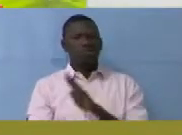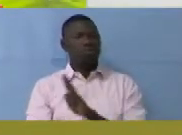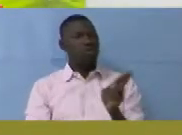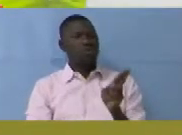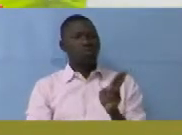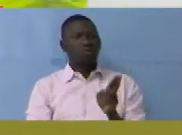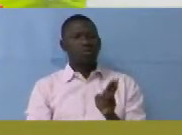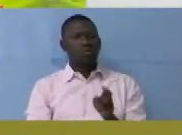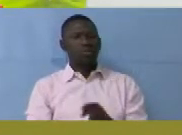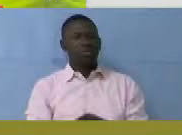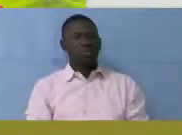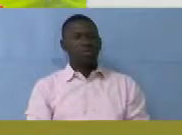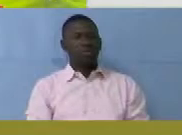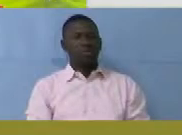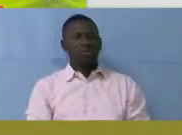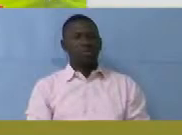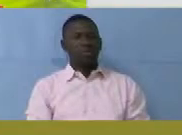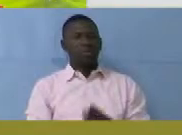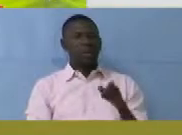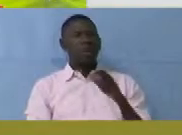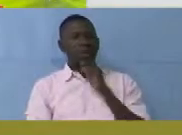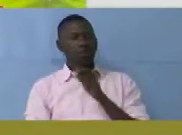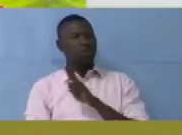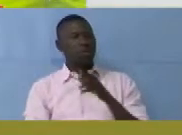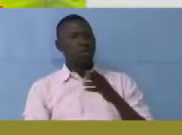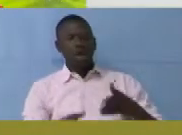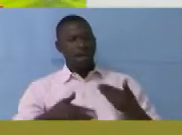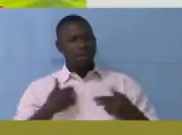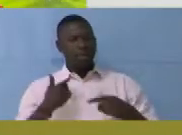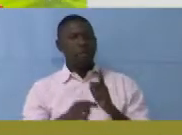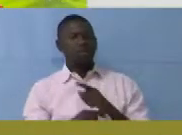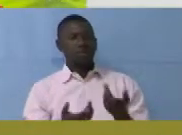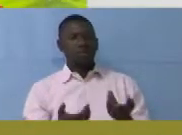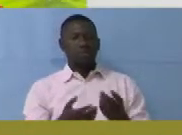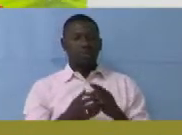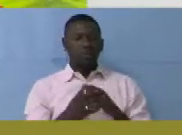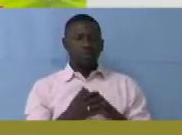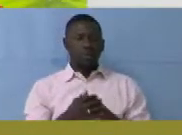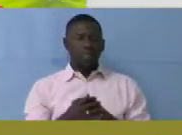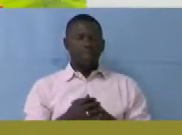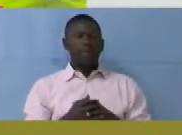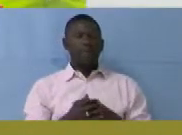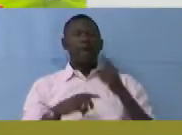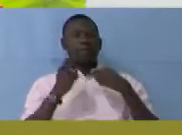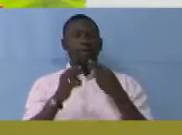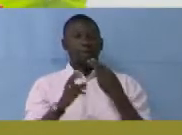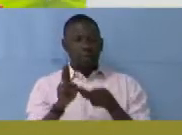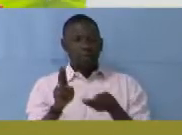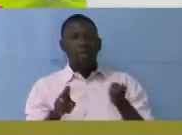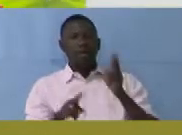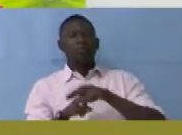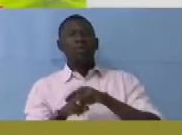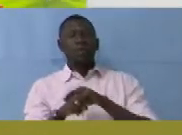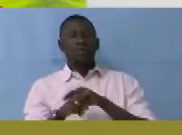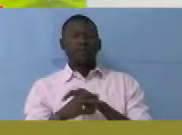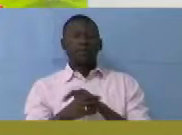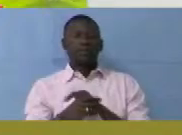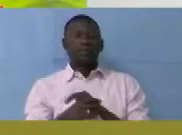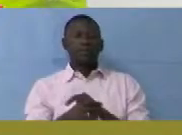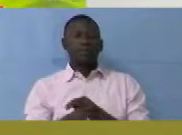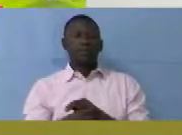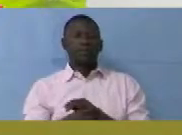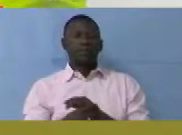yoke. That doesn't go well with him. Umandia atemari yede. I was reported. It was known in a time.